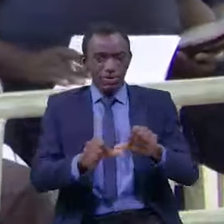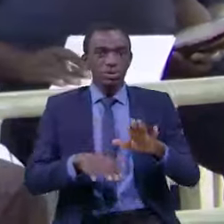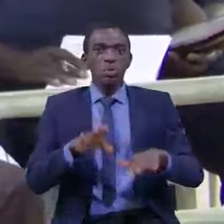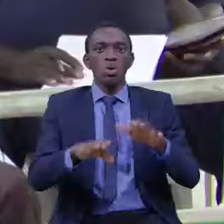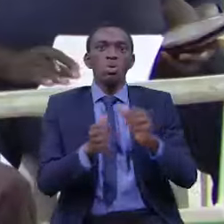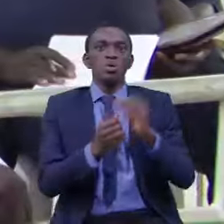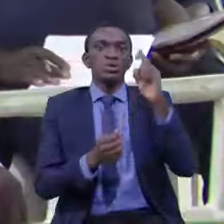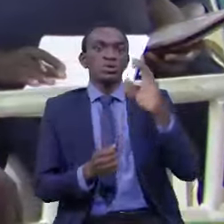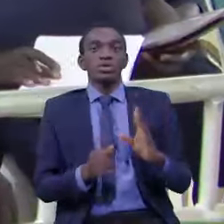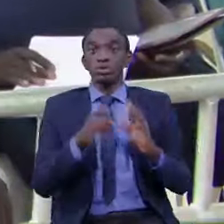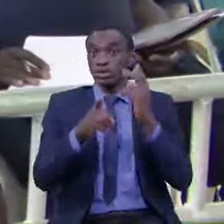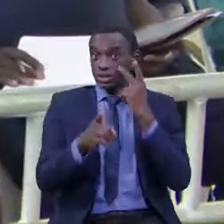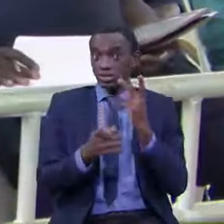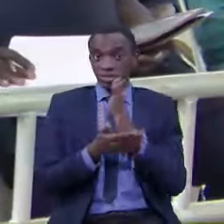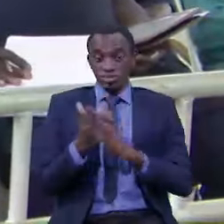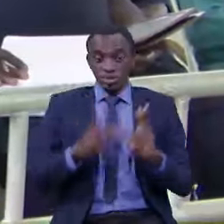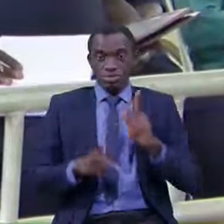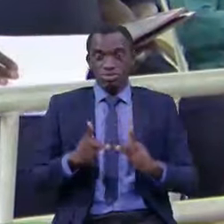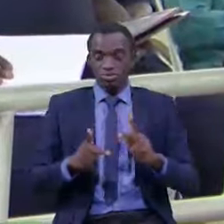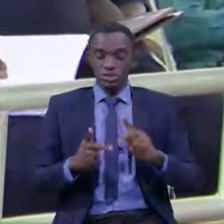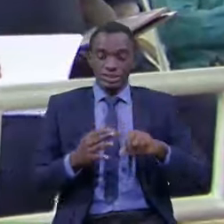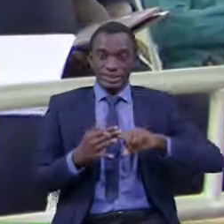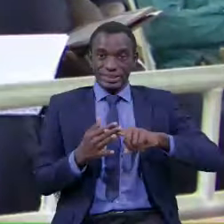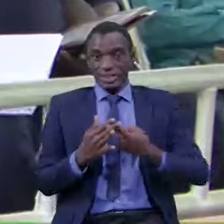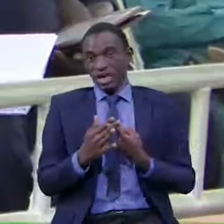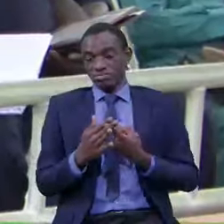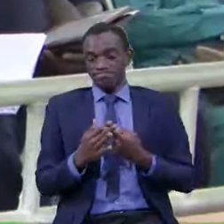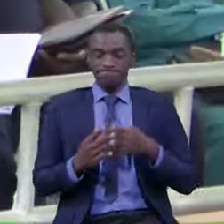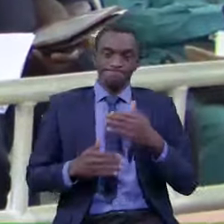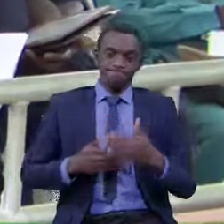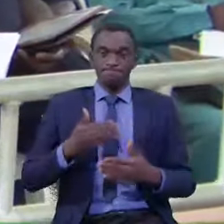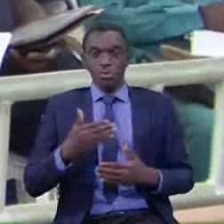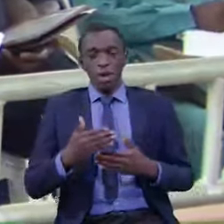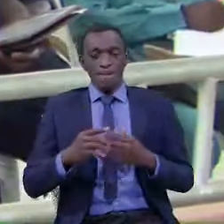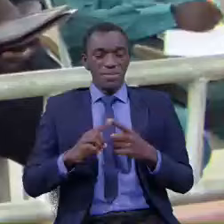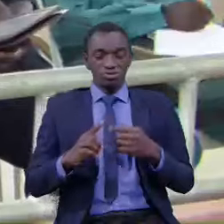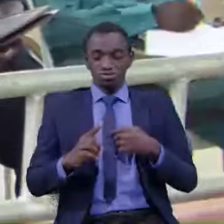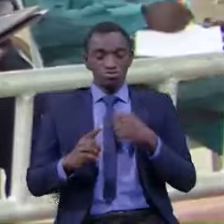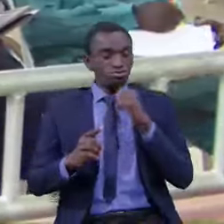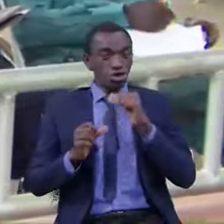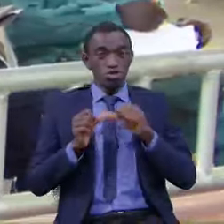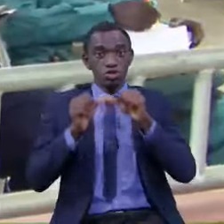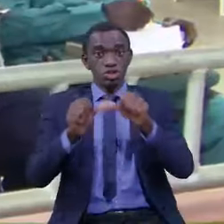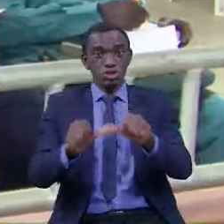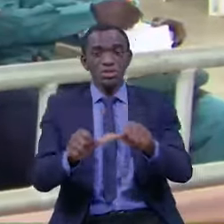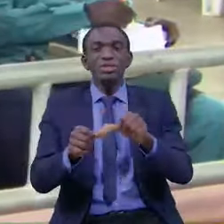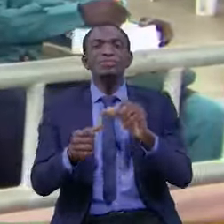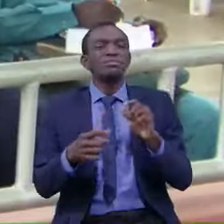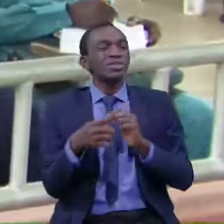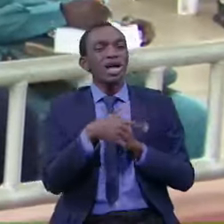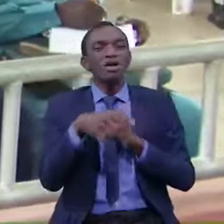they begin, they don't know how to continue. They are not steadfast. One